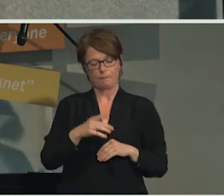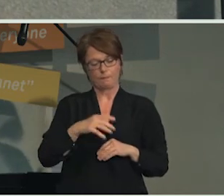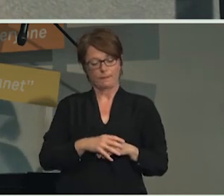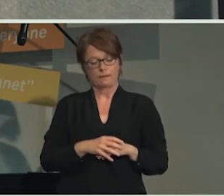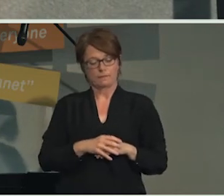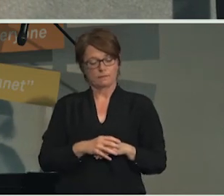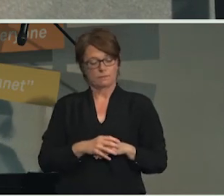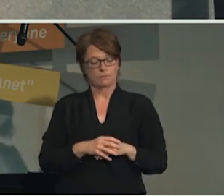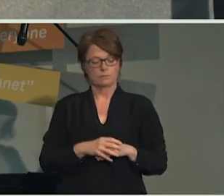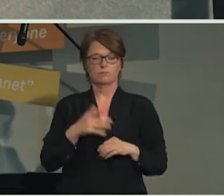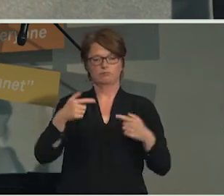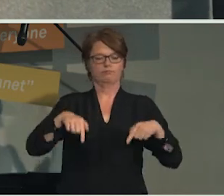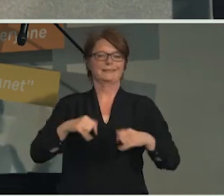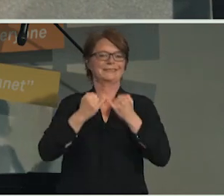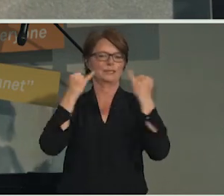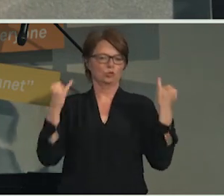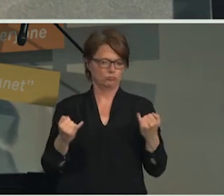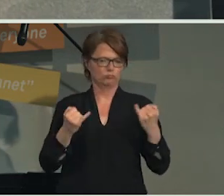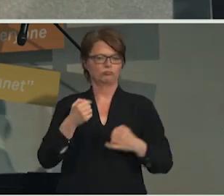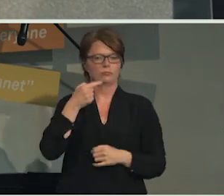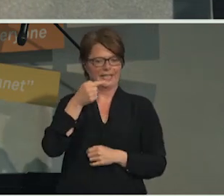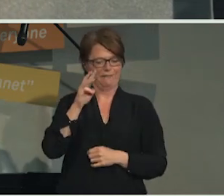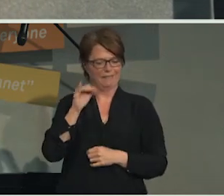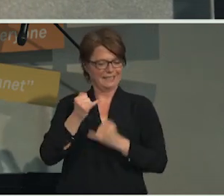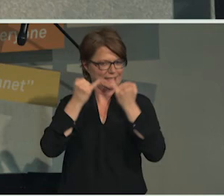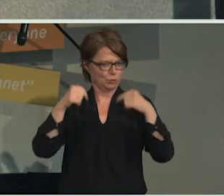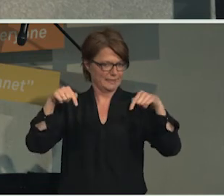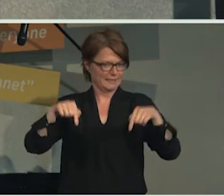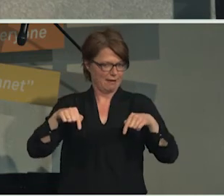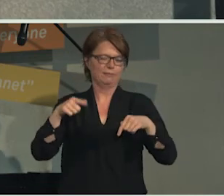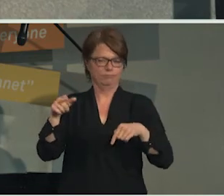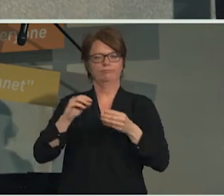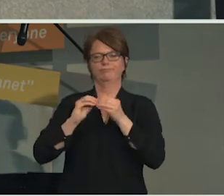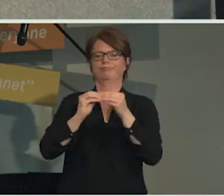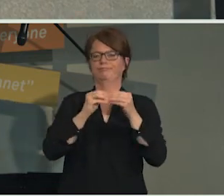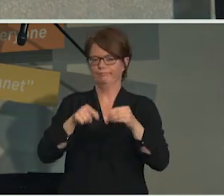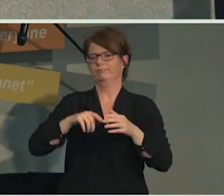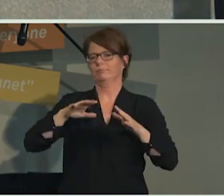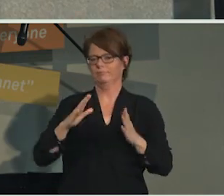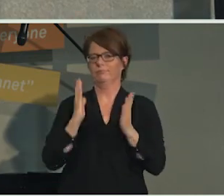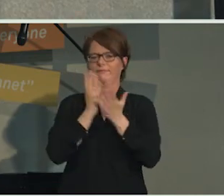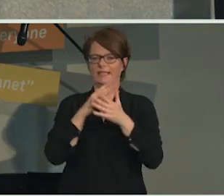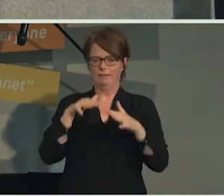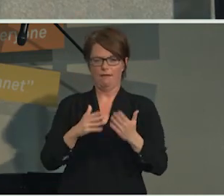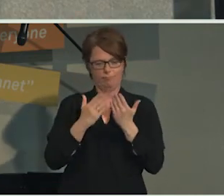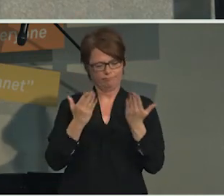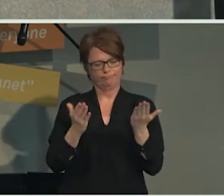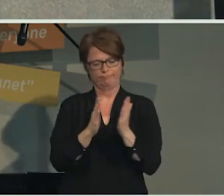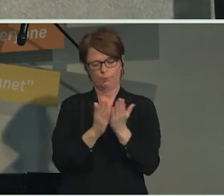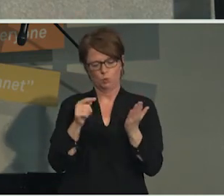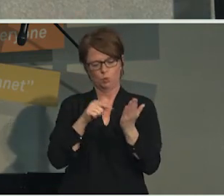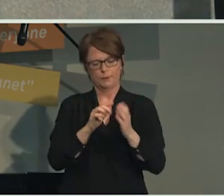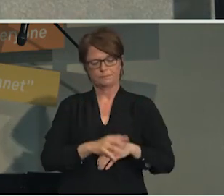from the printing house, so it's all fresh, all warm, and or still warm. And we have